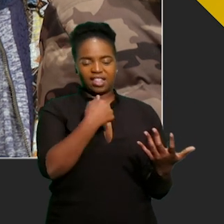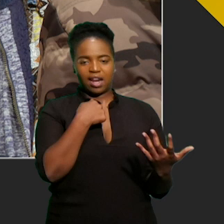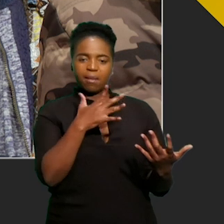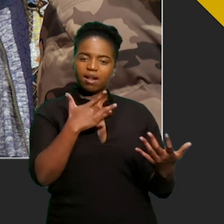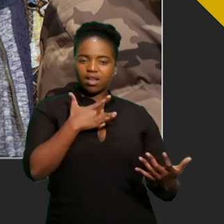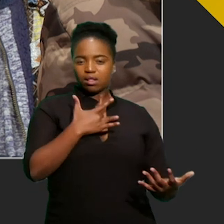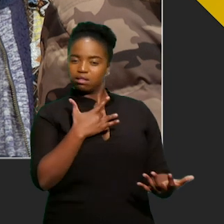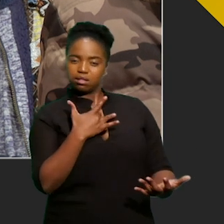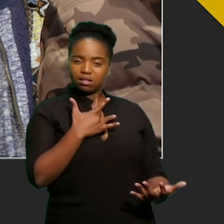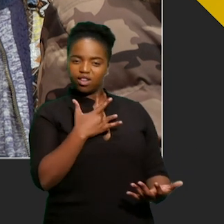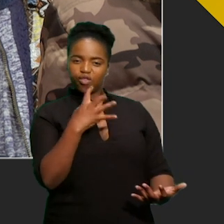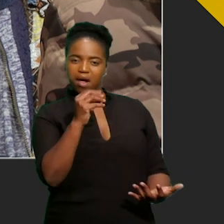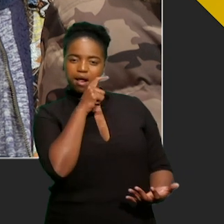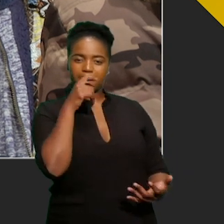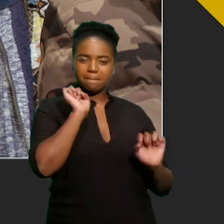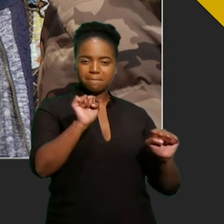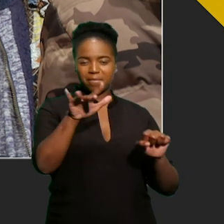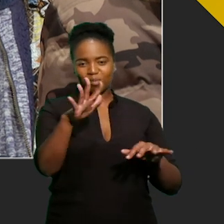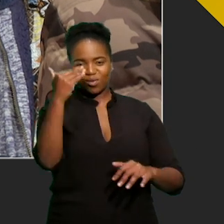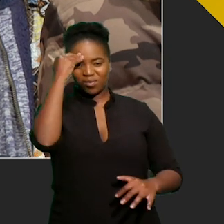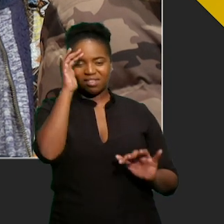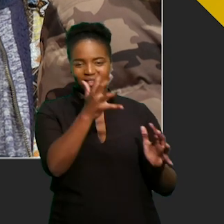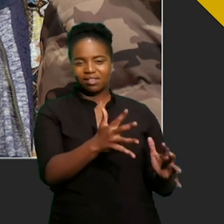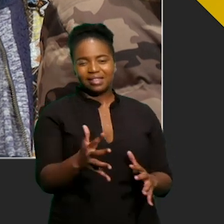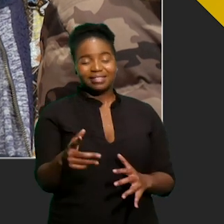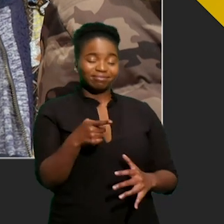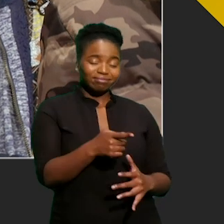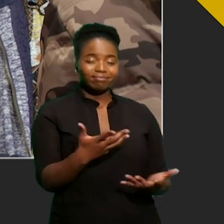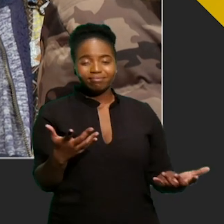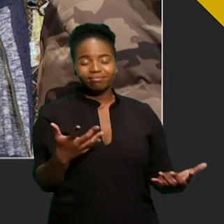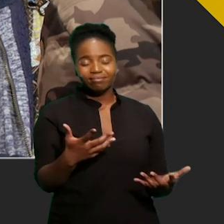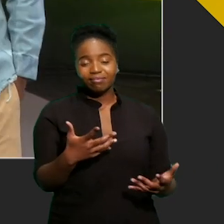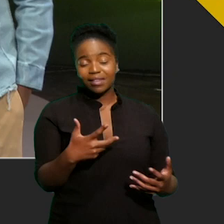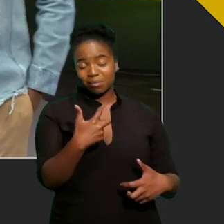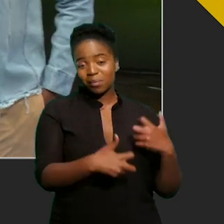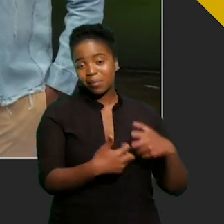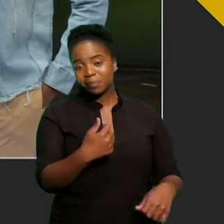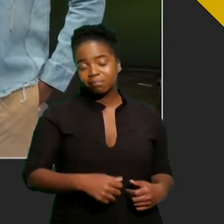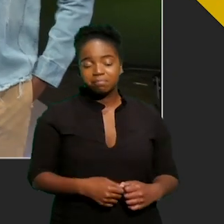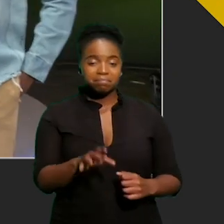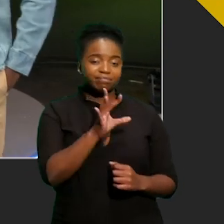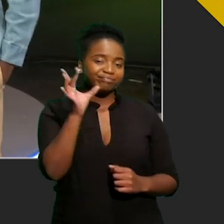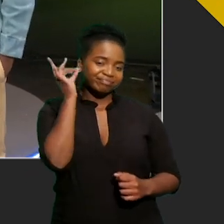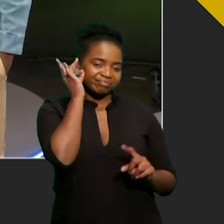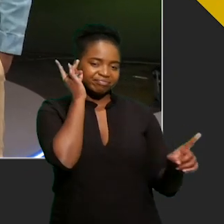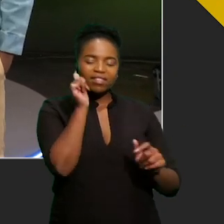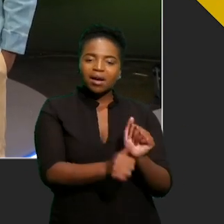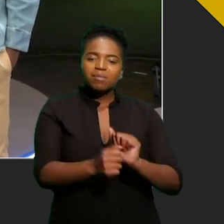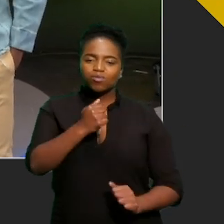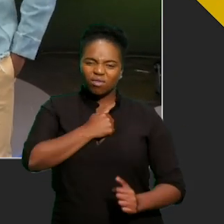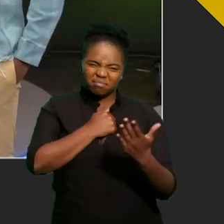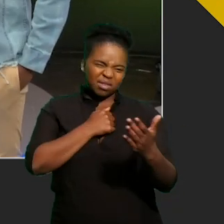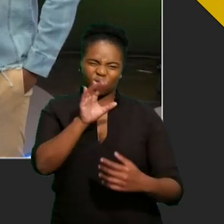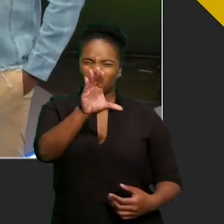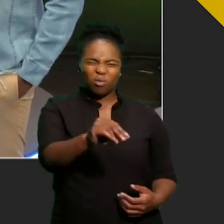you a bit of a name in the industry, and in total, it's actually yeah, senior, hey. Okay, it was a swam, but I'm quick one. So what's the